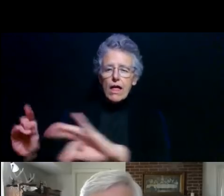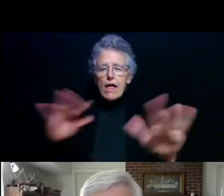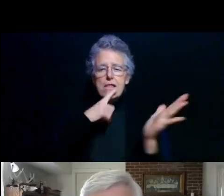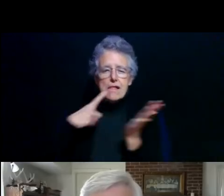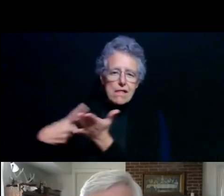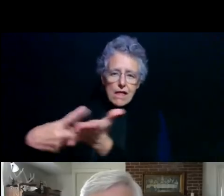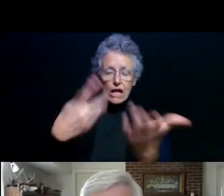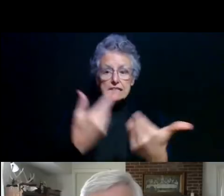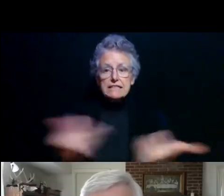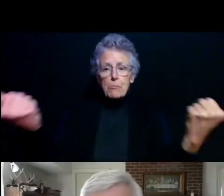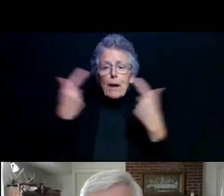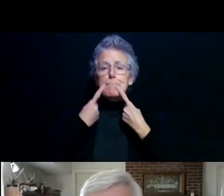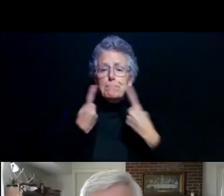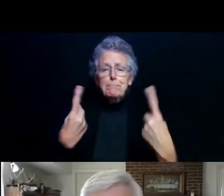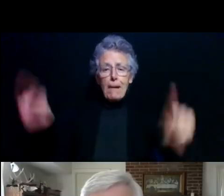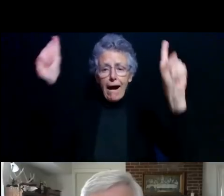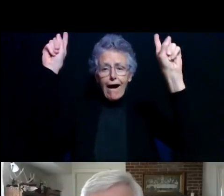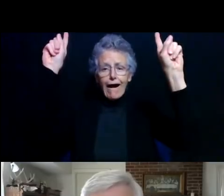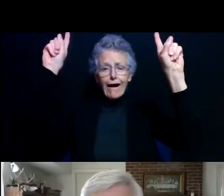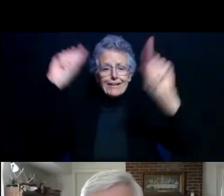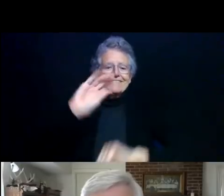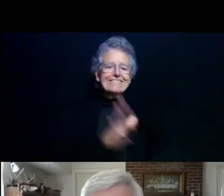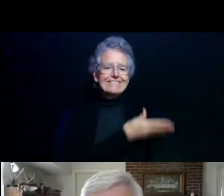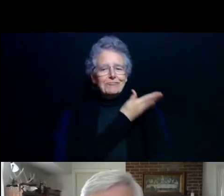Twins are separated.